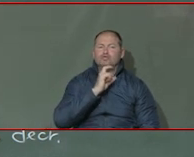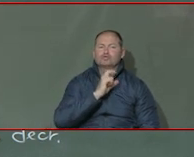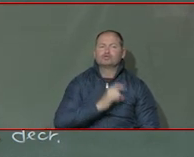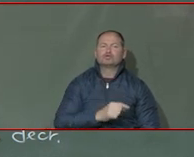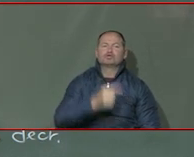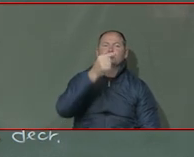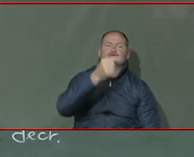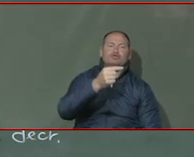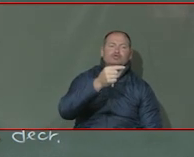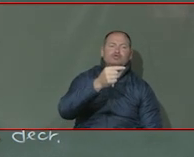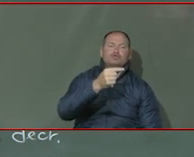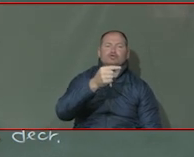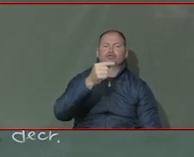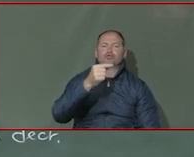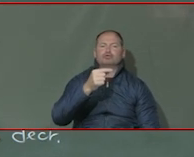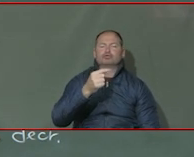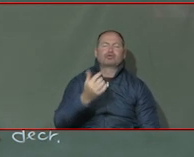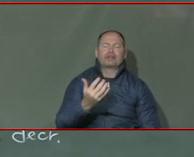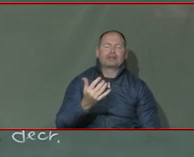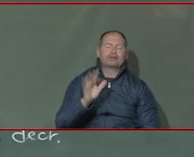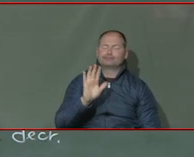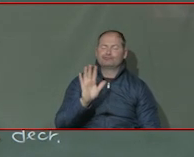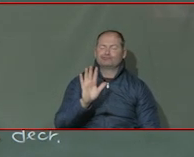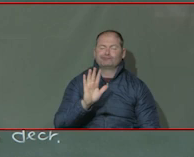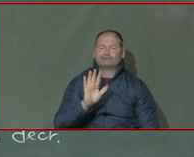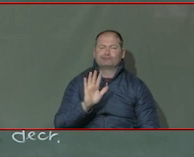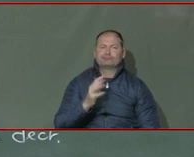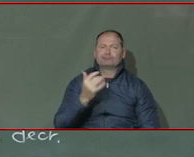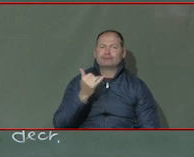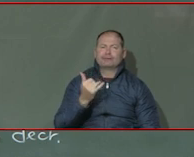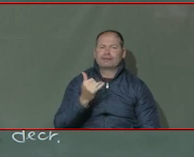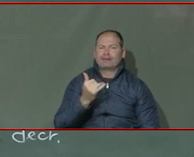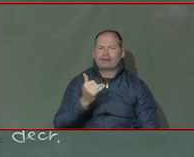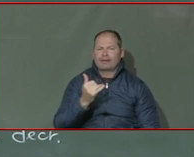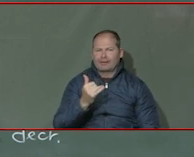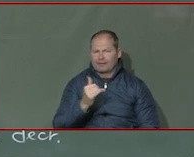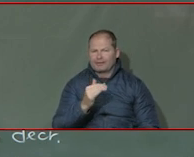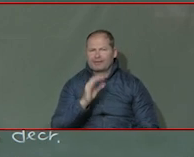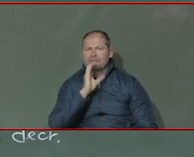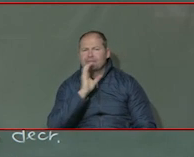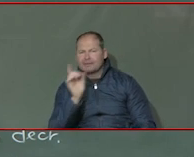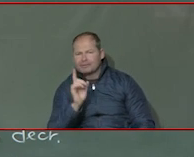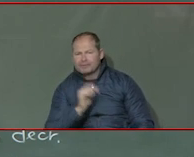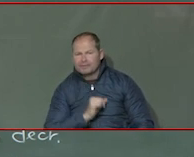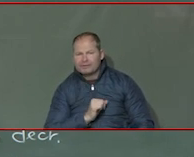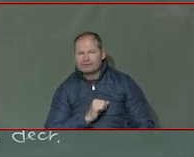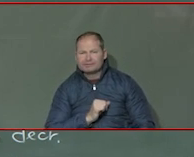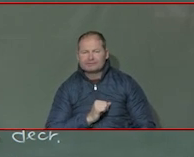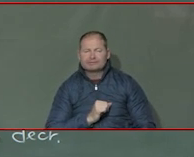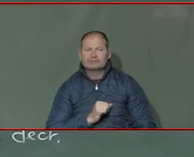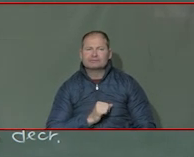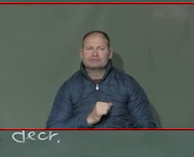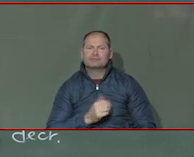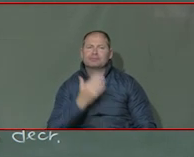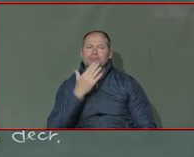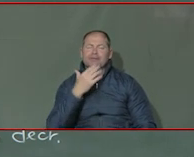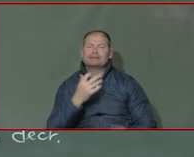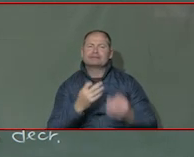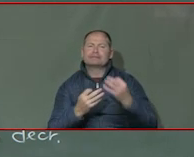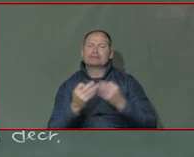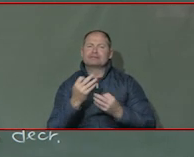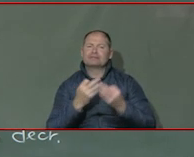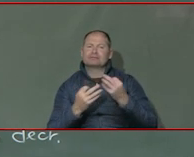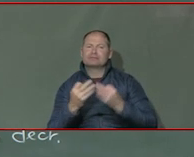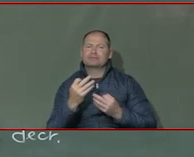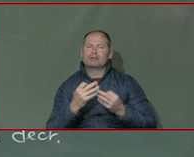green. You're going to use the small letter. But what does it really mean? Can somebody just summarize for us again? Raise the hand, make it clear. I know many of you